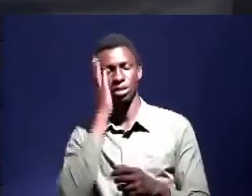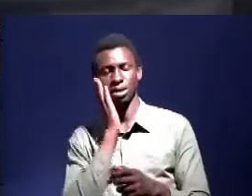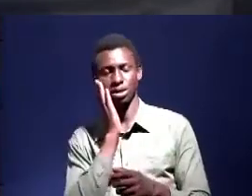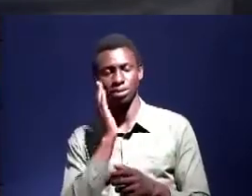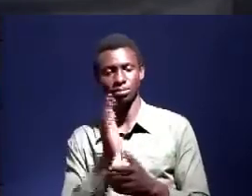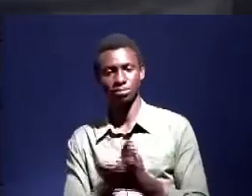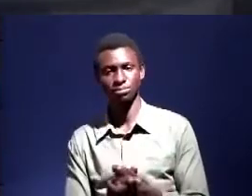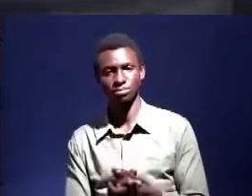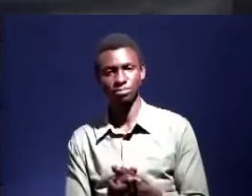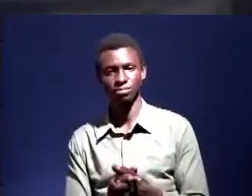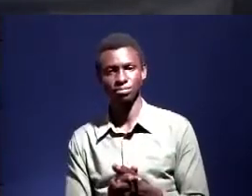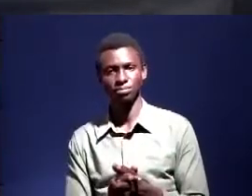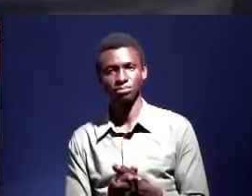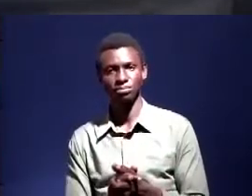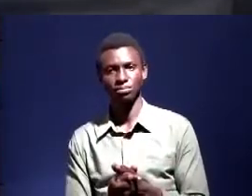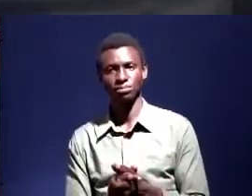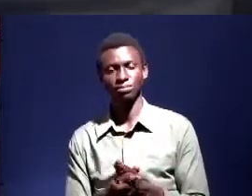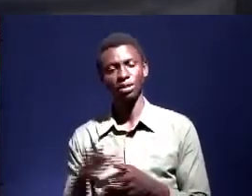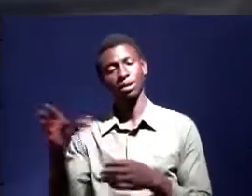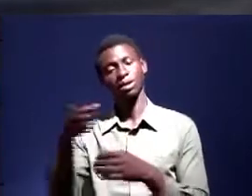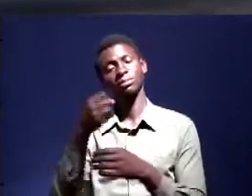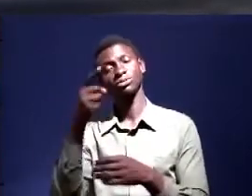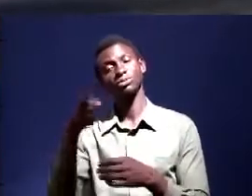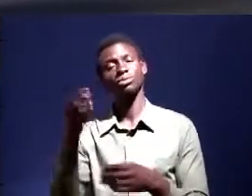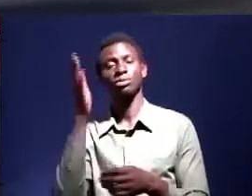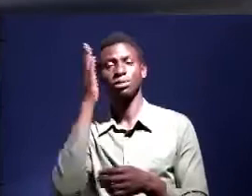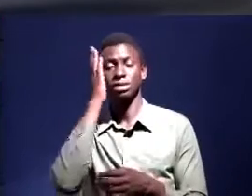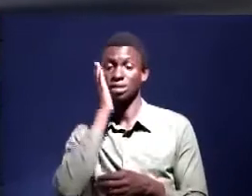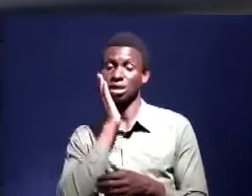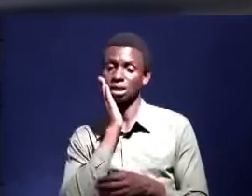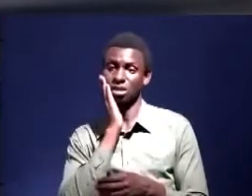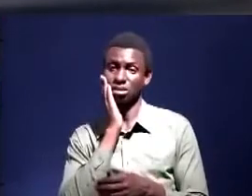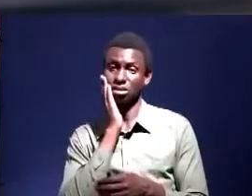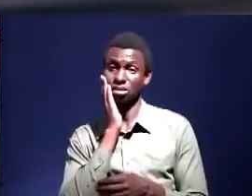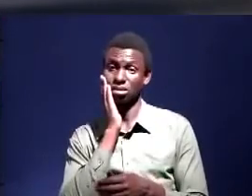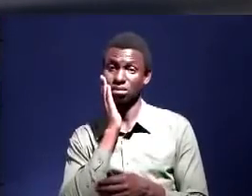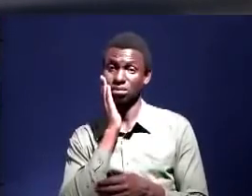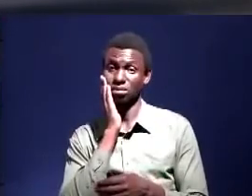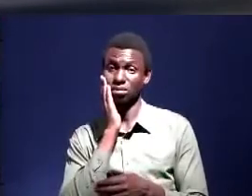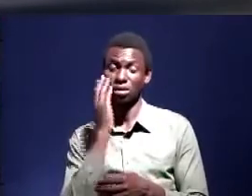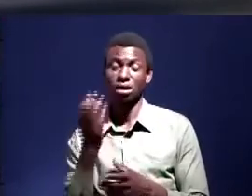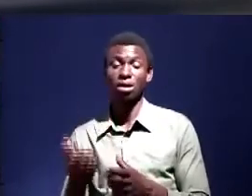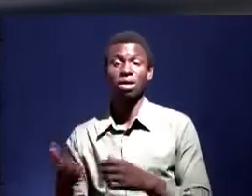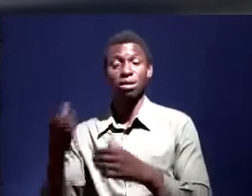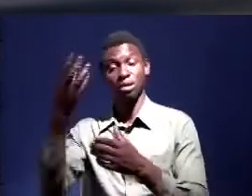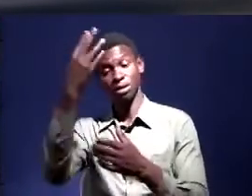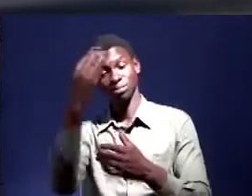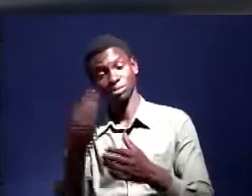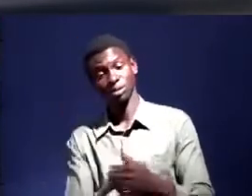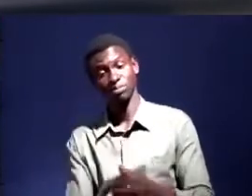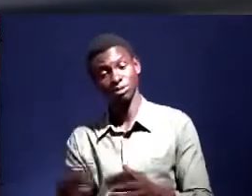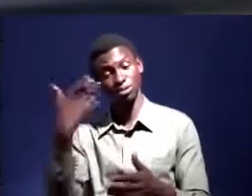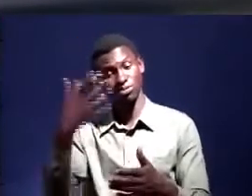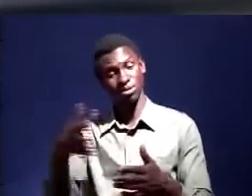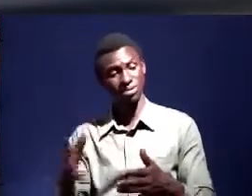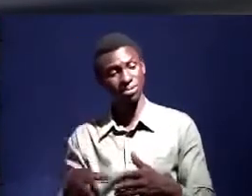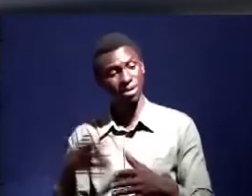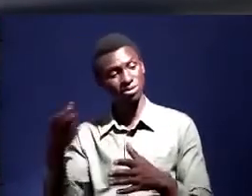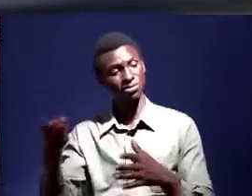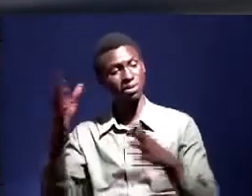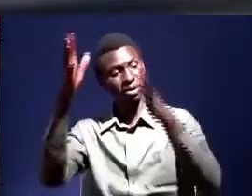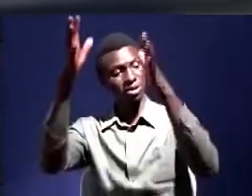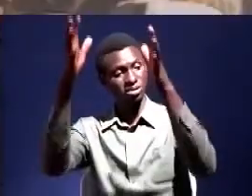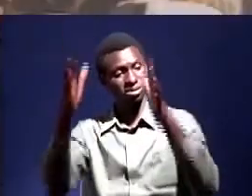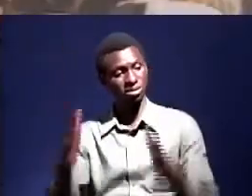I took the boy, immersed him under the water in the bathtub. When he came